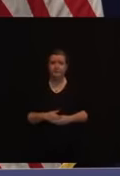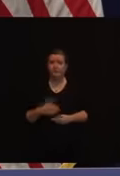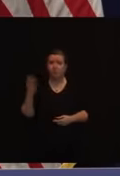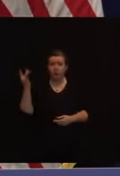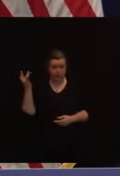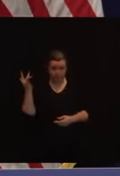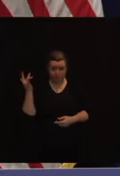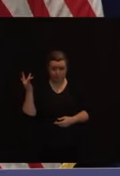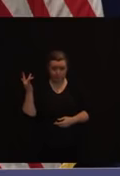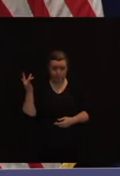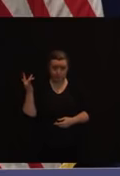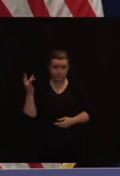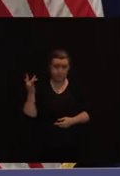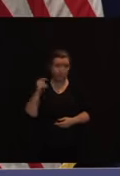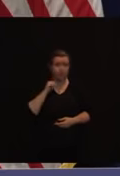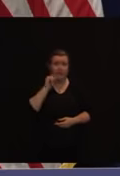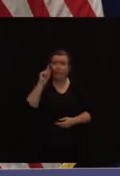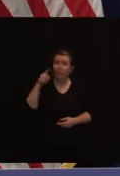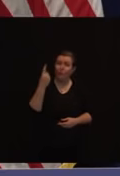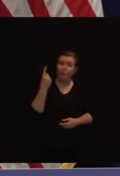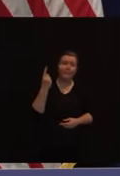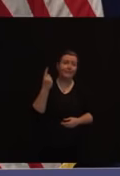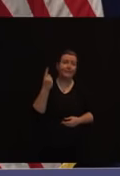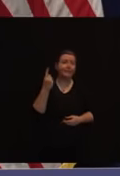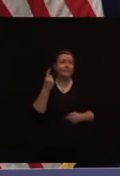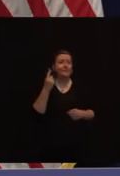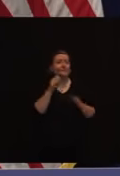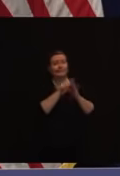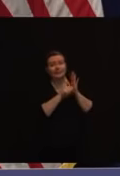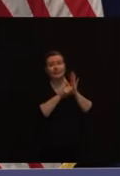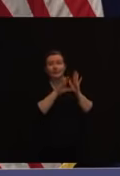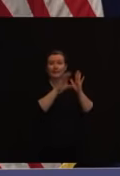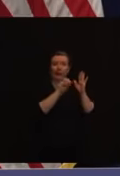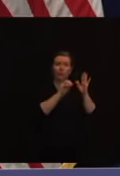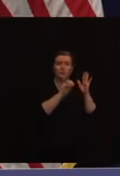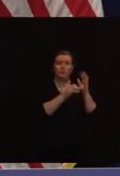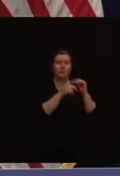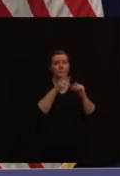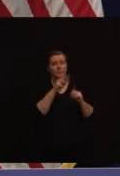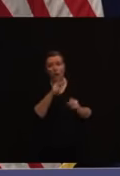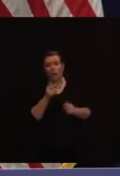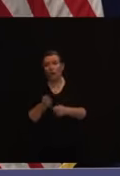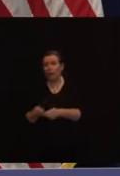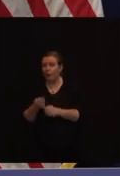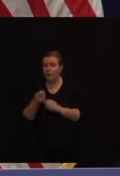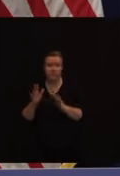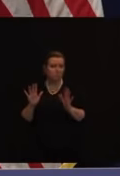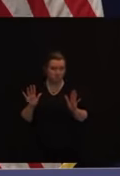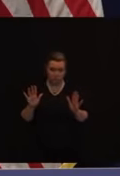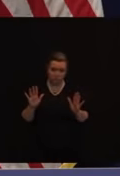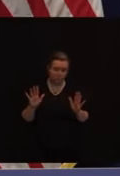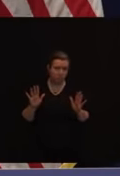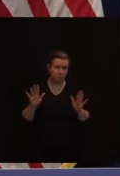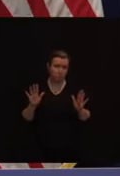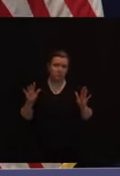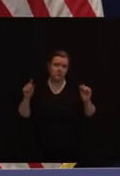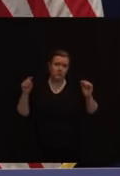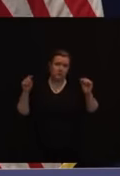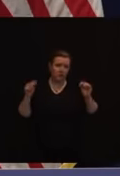sake of state and county parks or playing golf, which it is, but this is we're in a little bit of an experimental mode